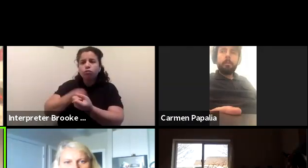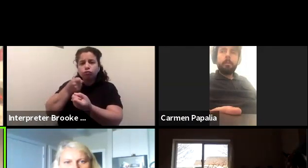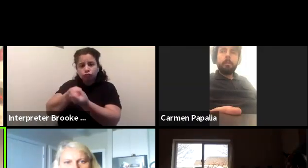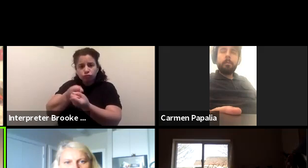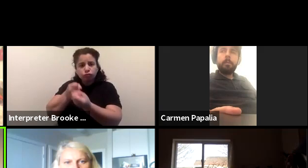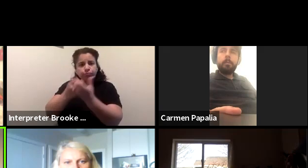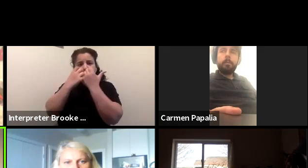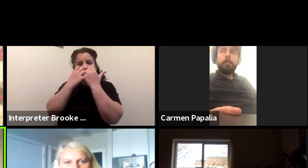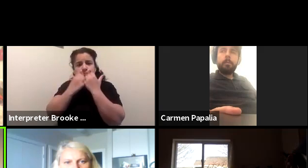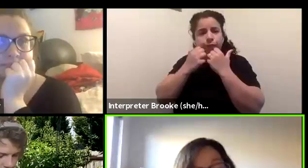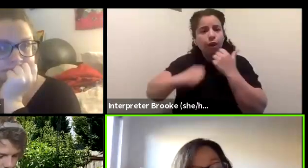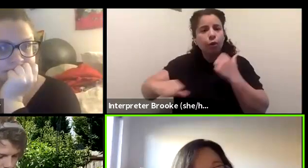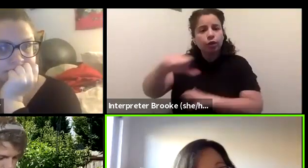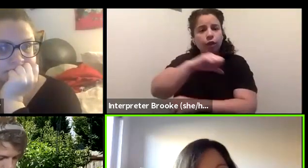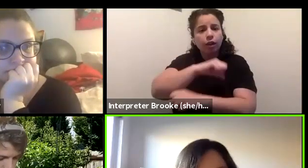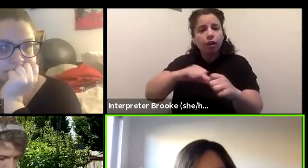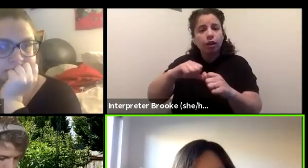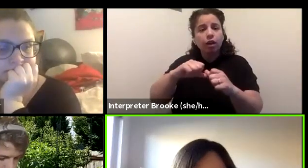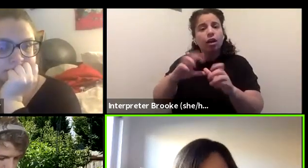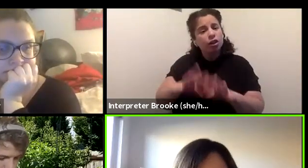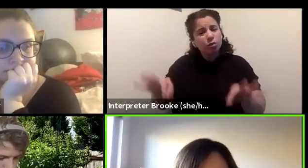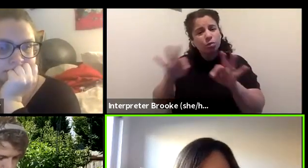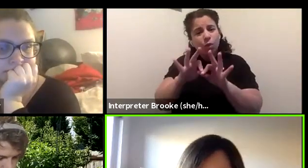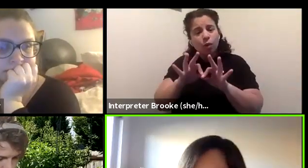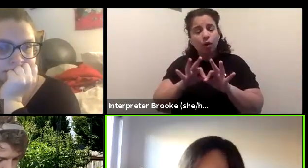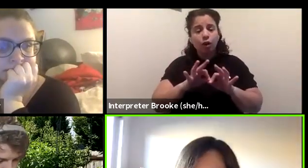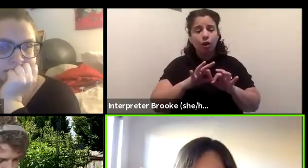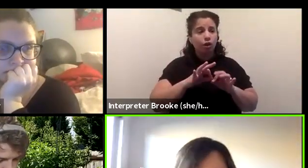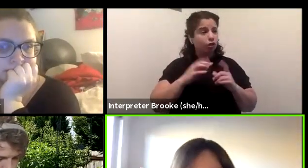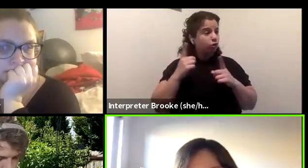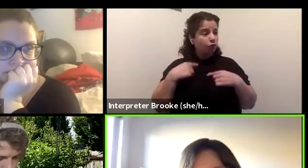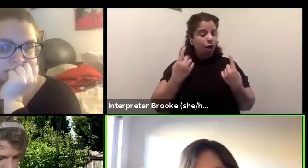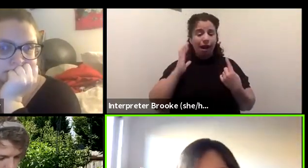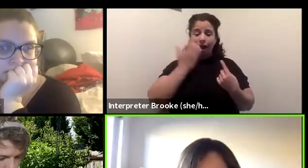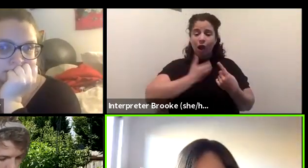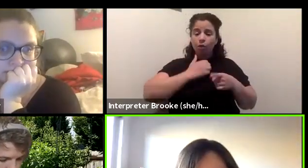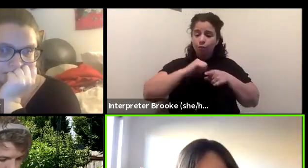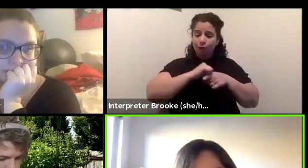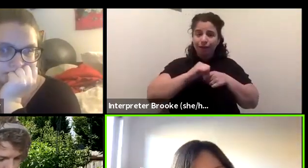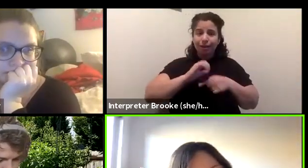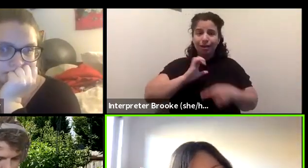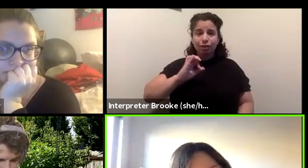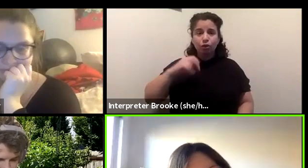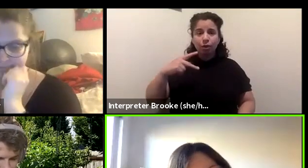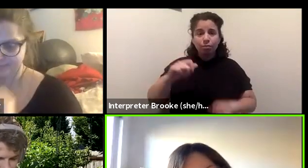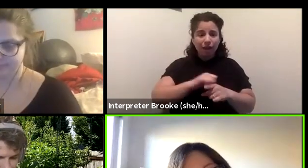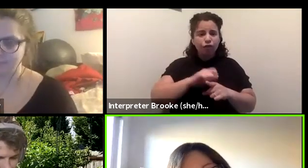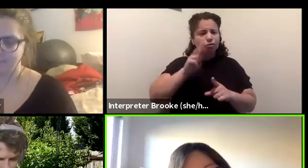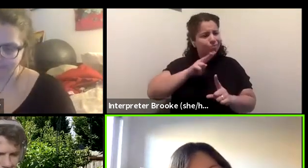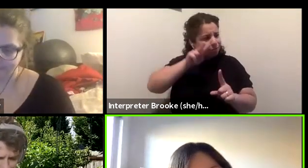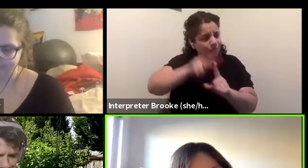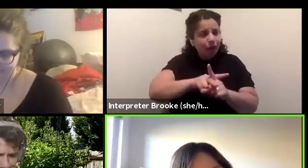to bring crit practices into all practices.